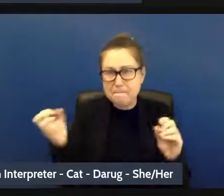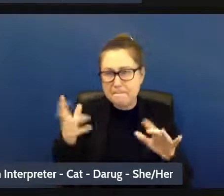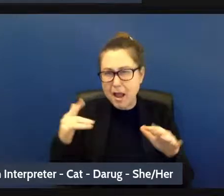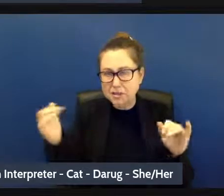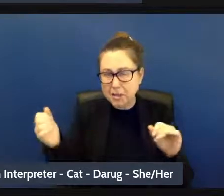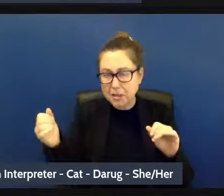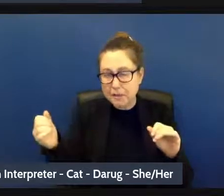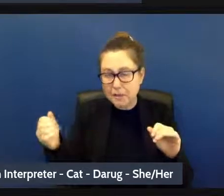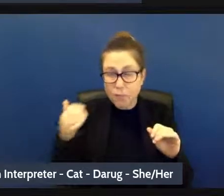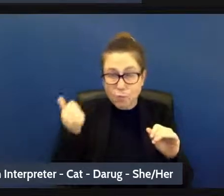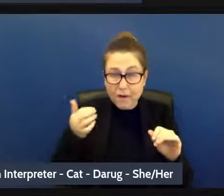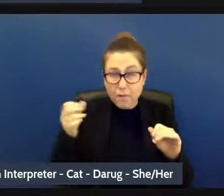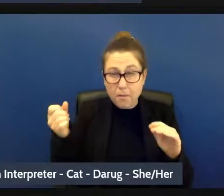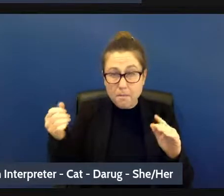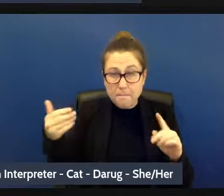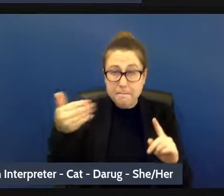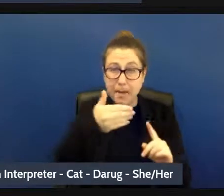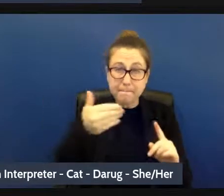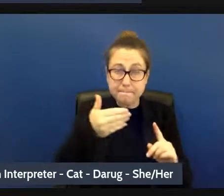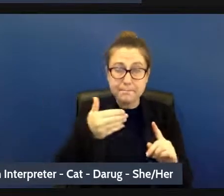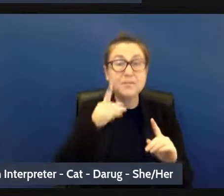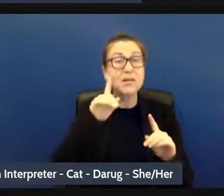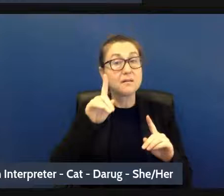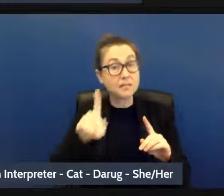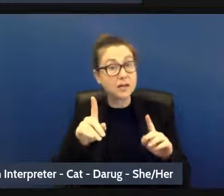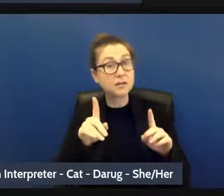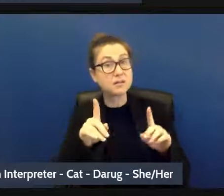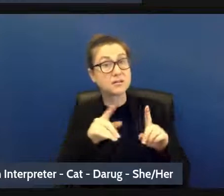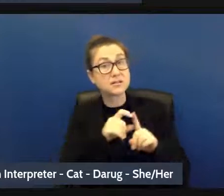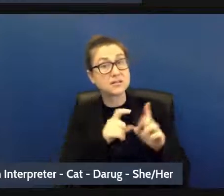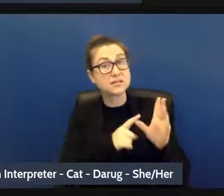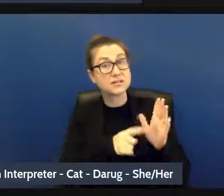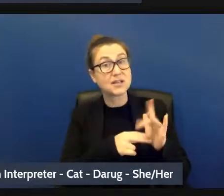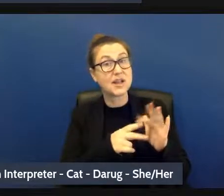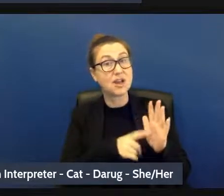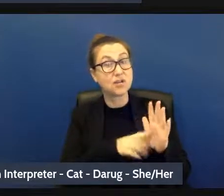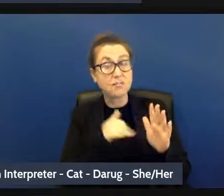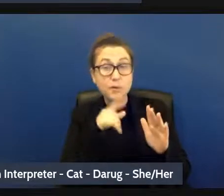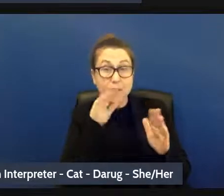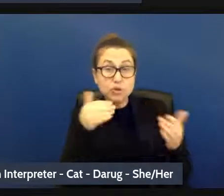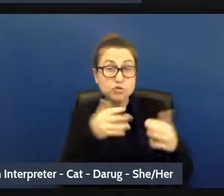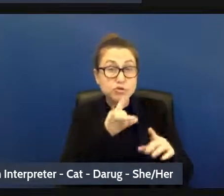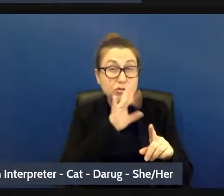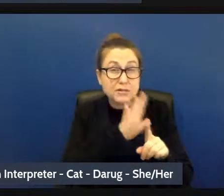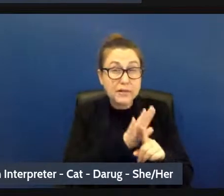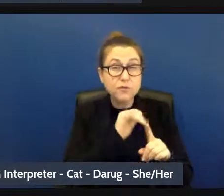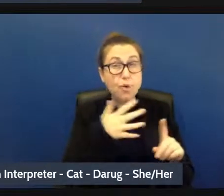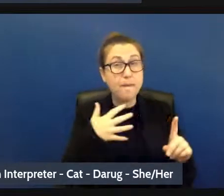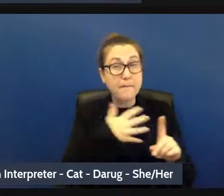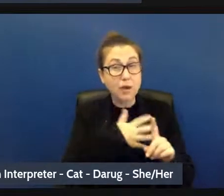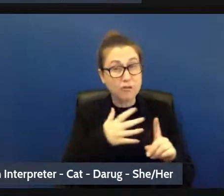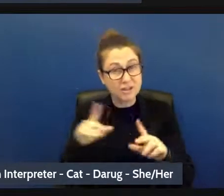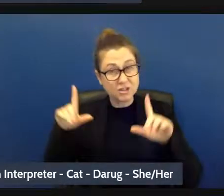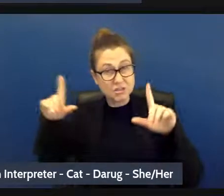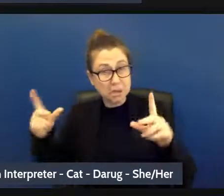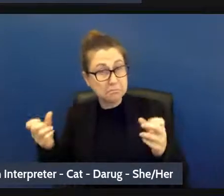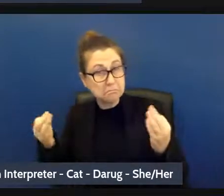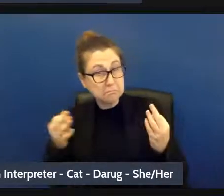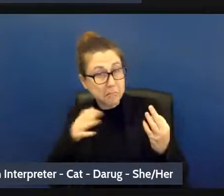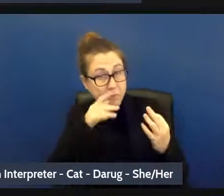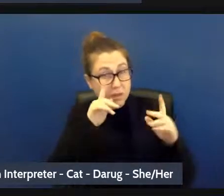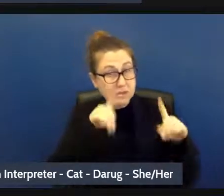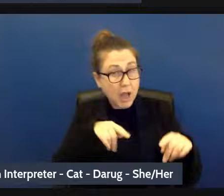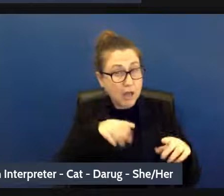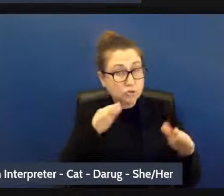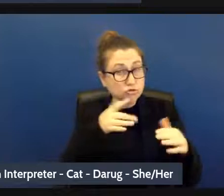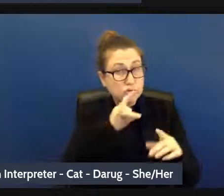Yeah. While they're on their way, do you mind sharing a little bit, Daniel, just about yourself and your background without the slides?